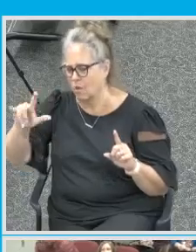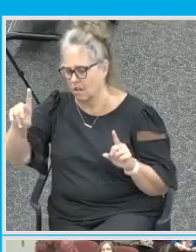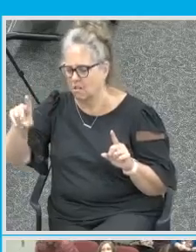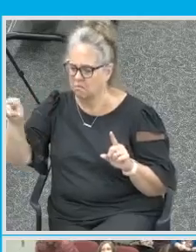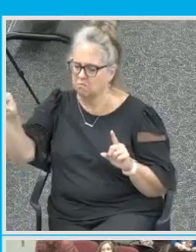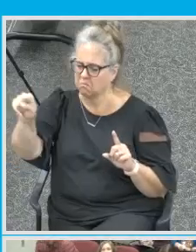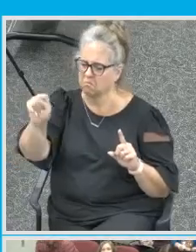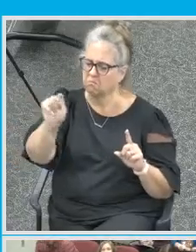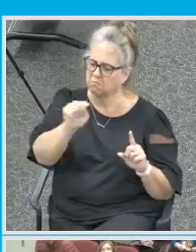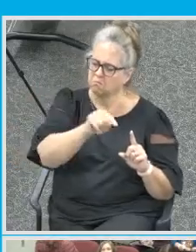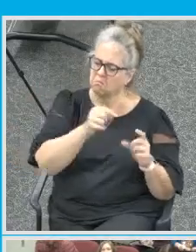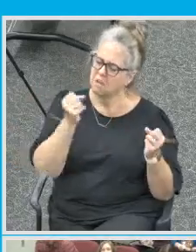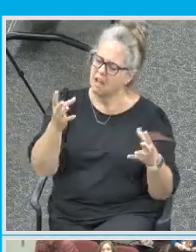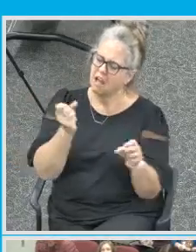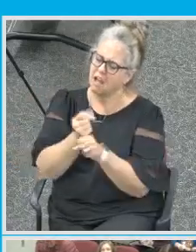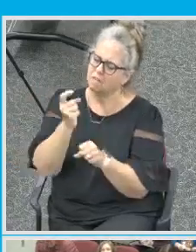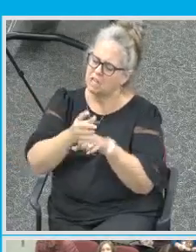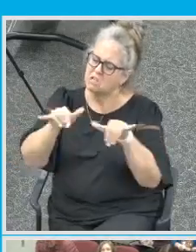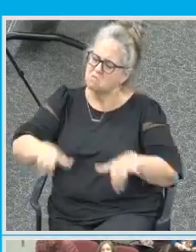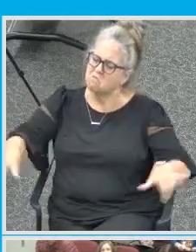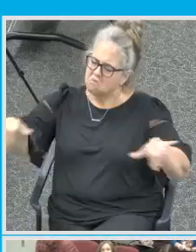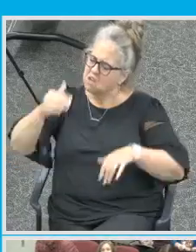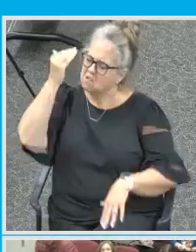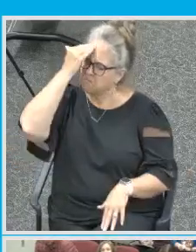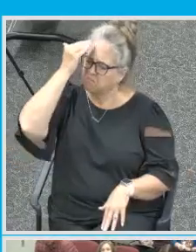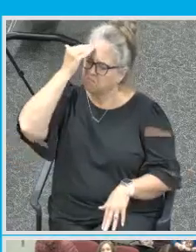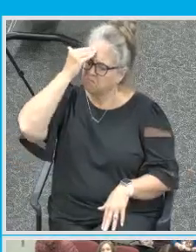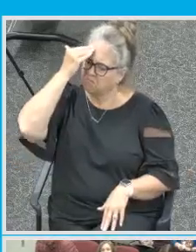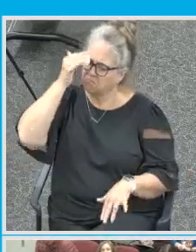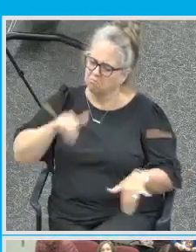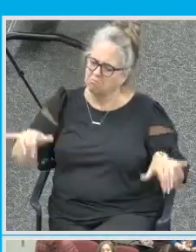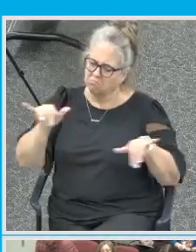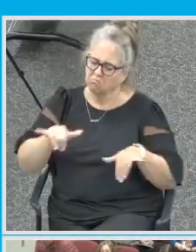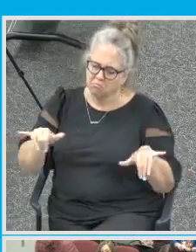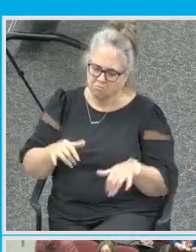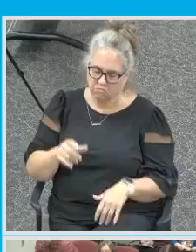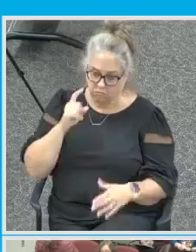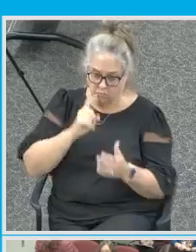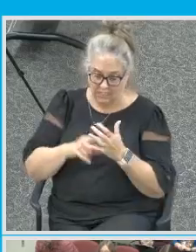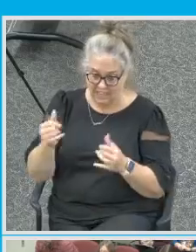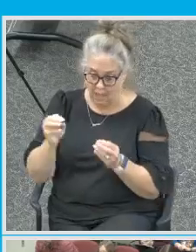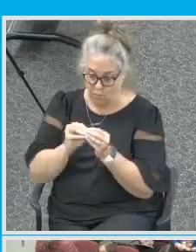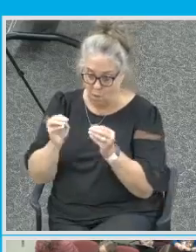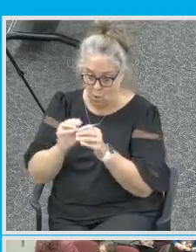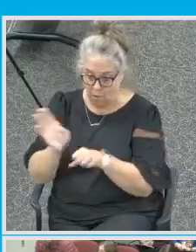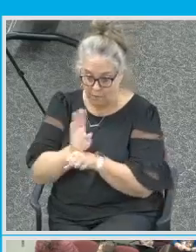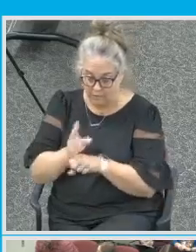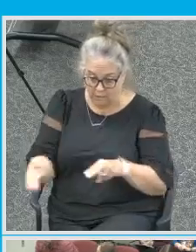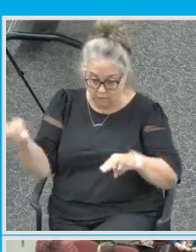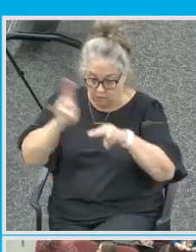season, but everybody is busy with detecting cases this year. Next slide, please.